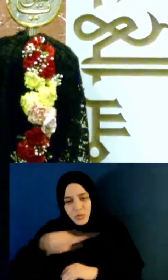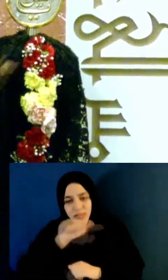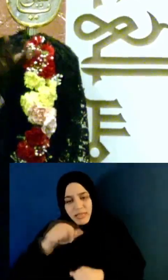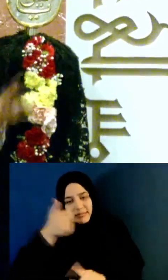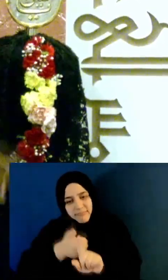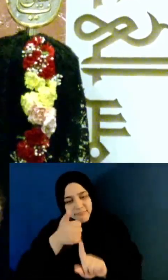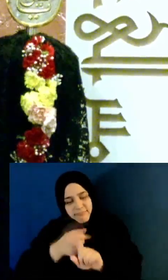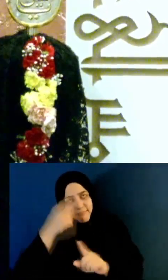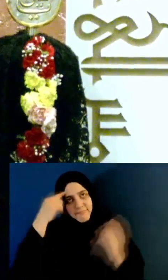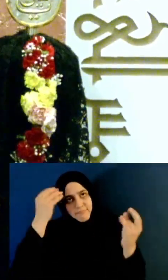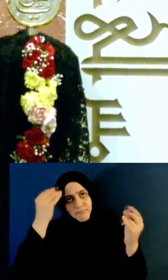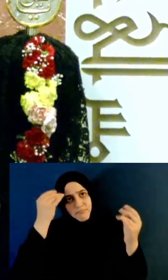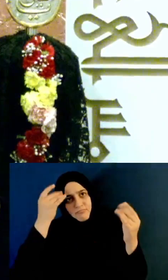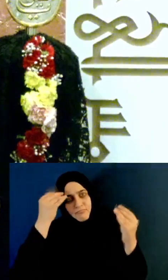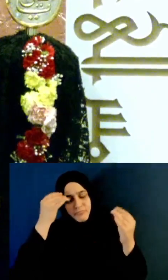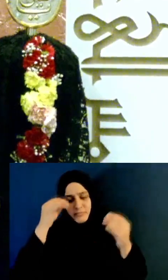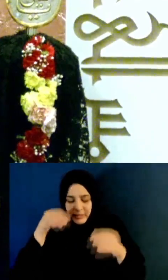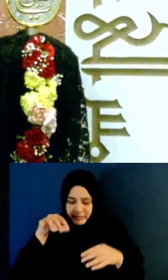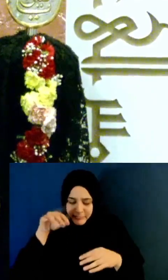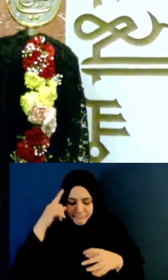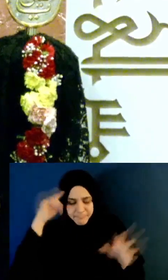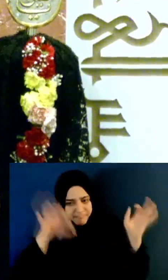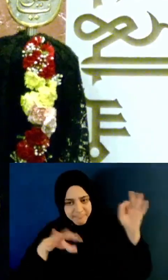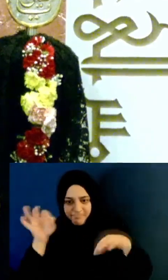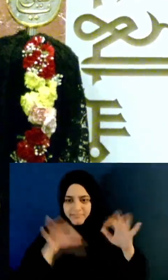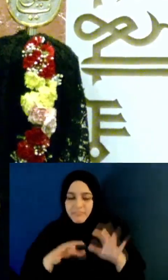and think of.